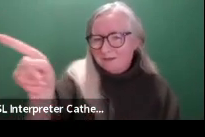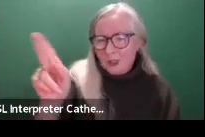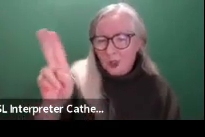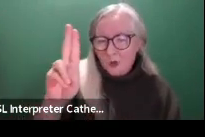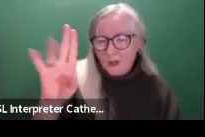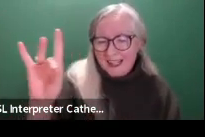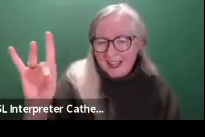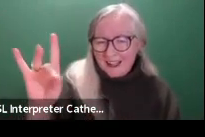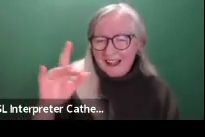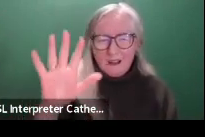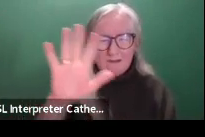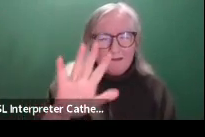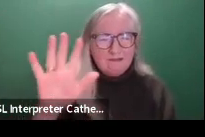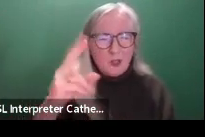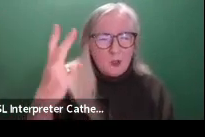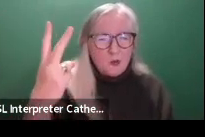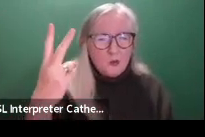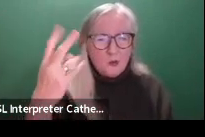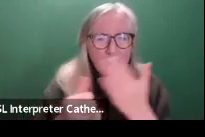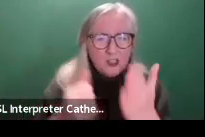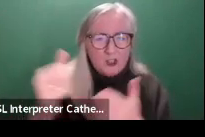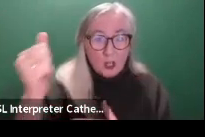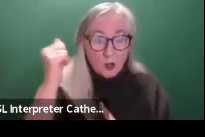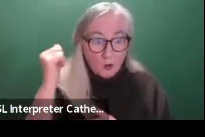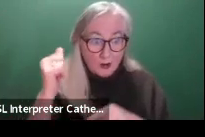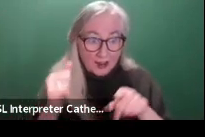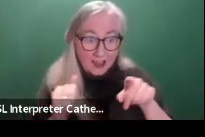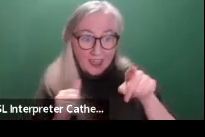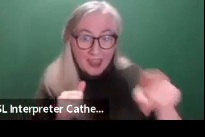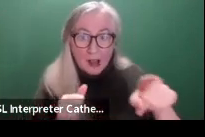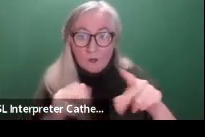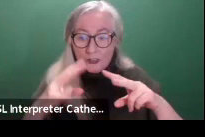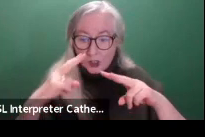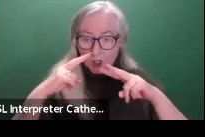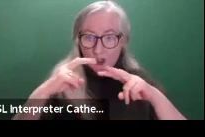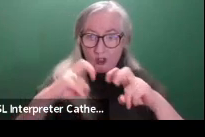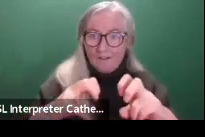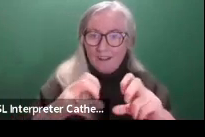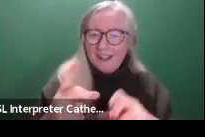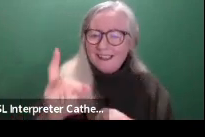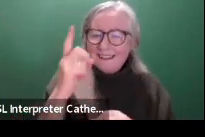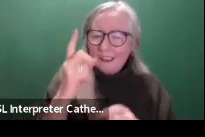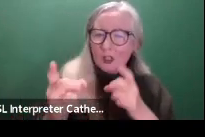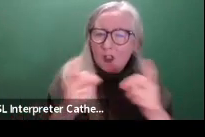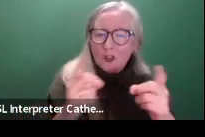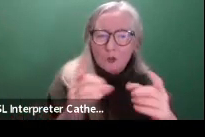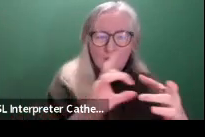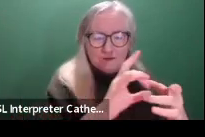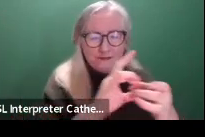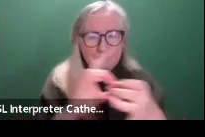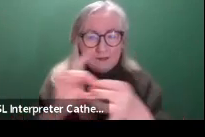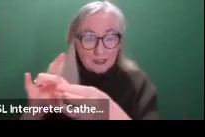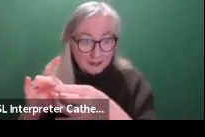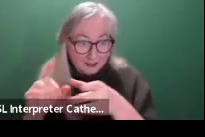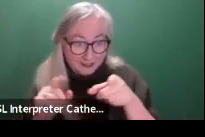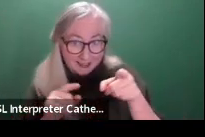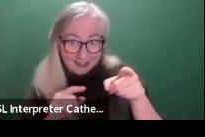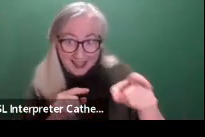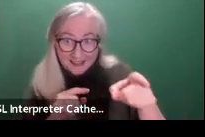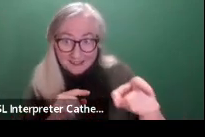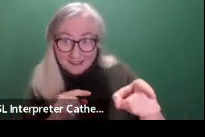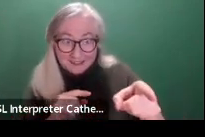think that'll be 2 years ago now. This was a survey that was done in collaboration with that. And this,